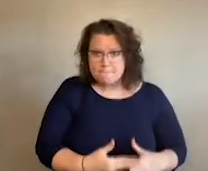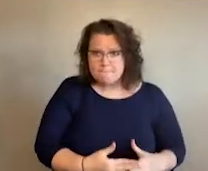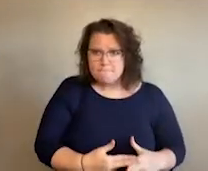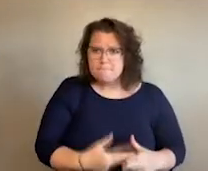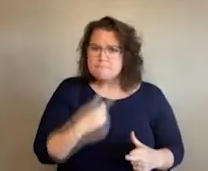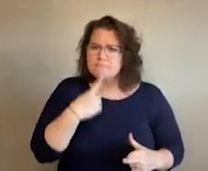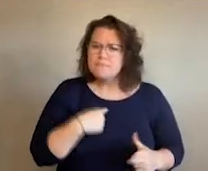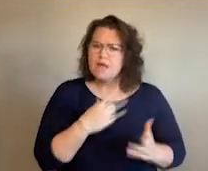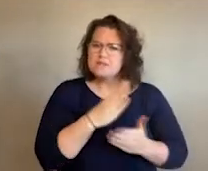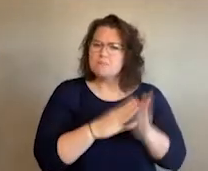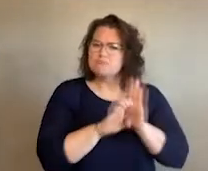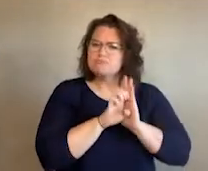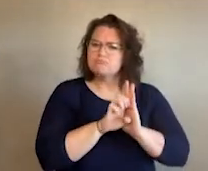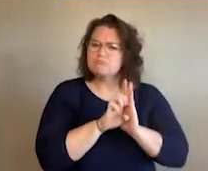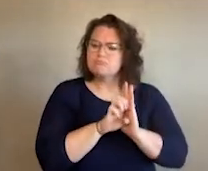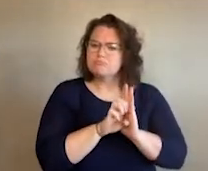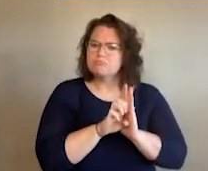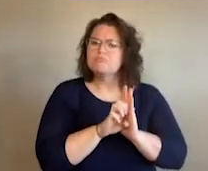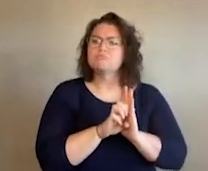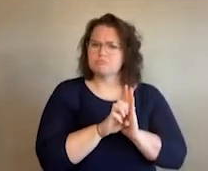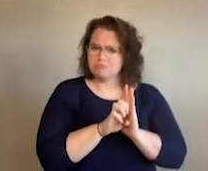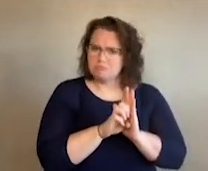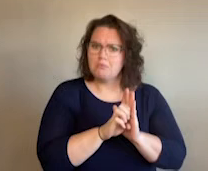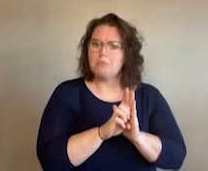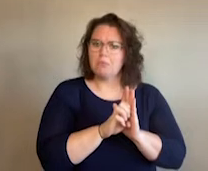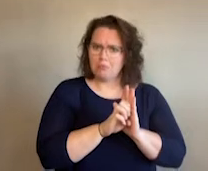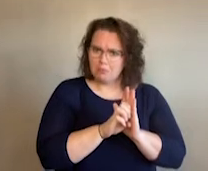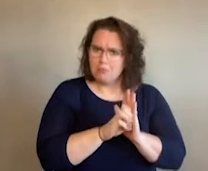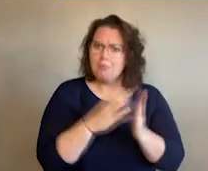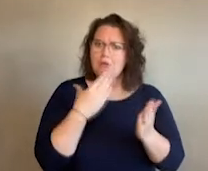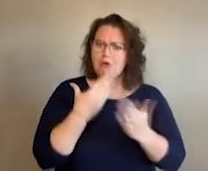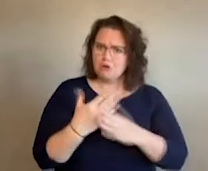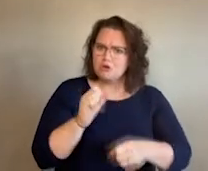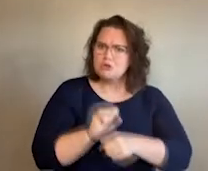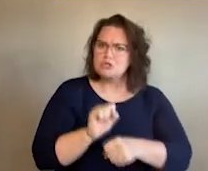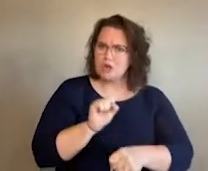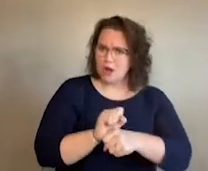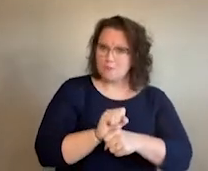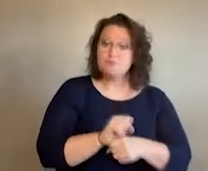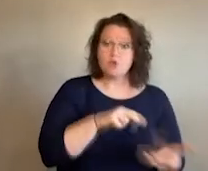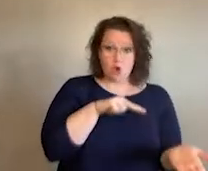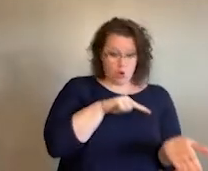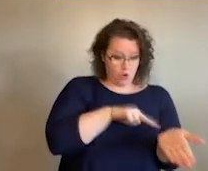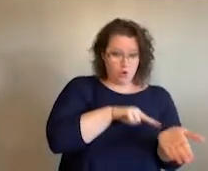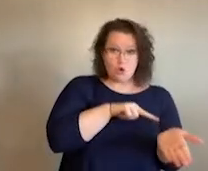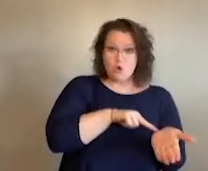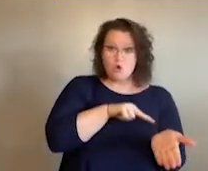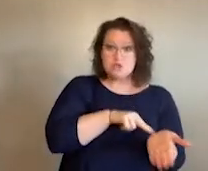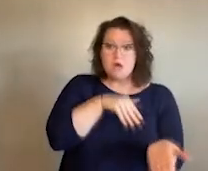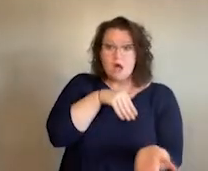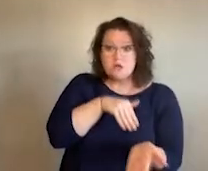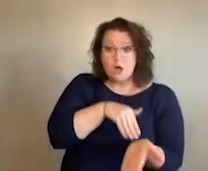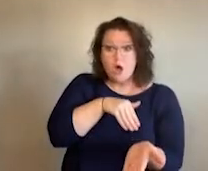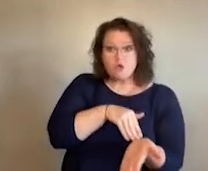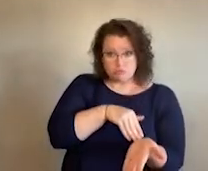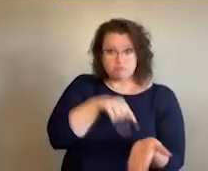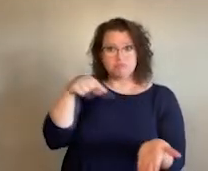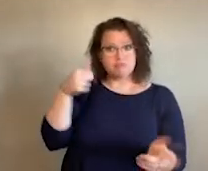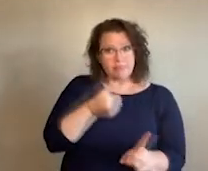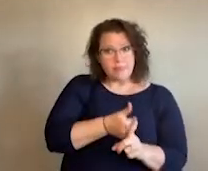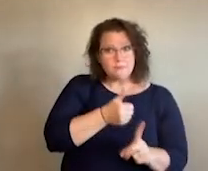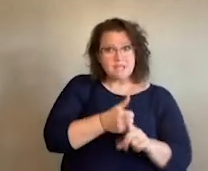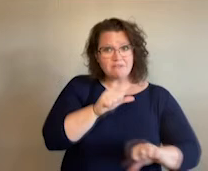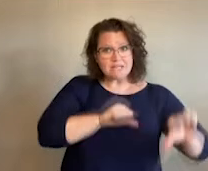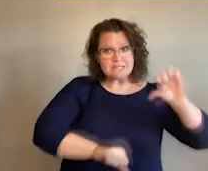scientists. Oh, those are wonderful answers. Yes, nurses and doctors are scientists. They study